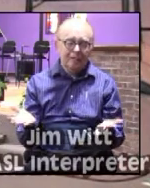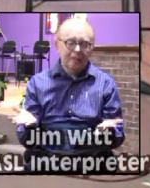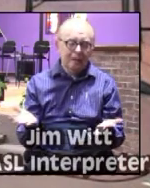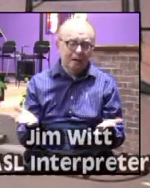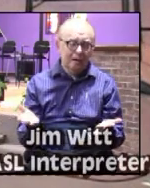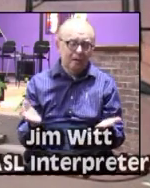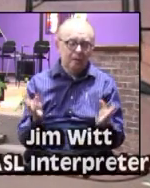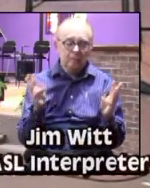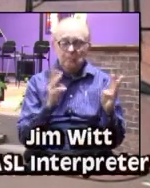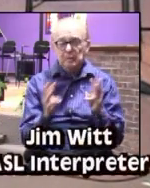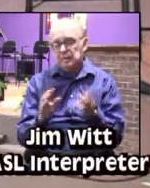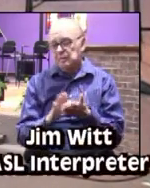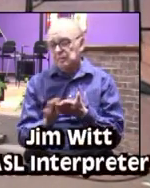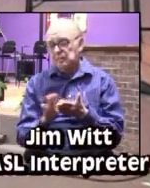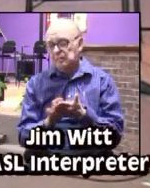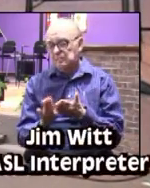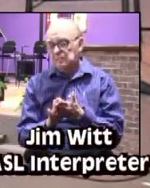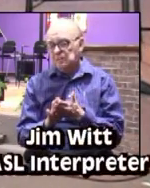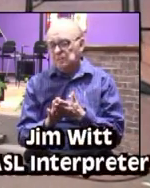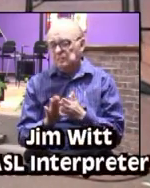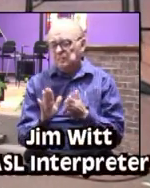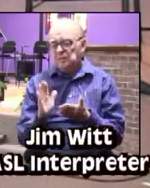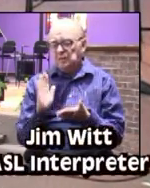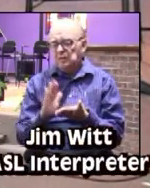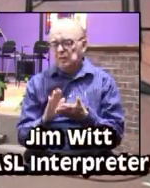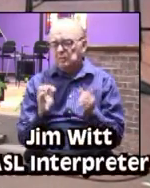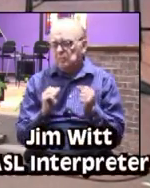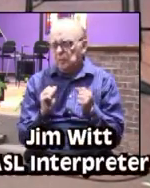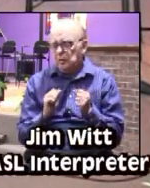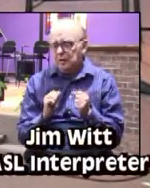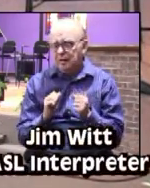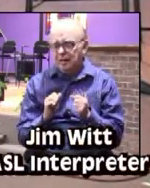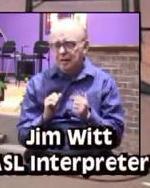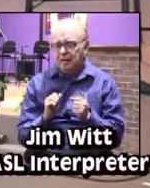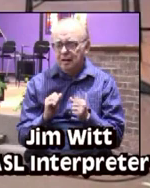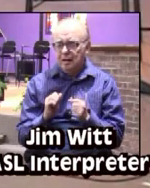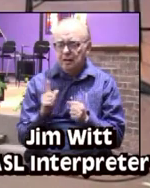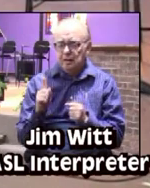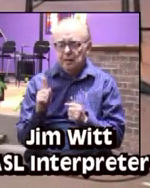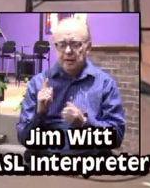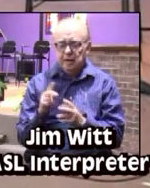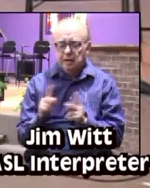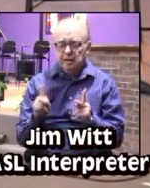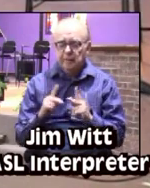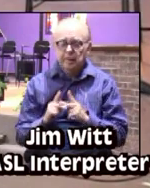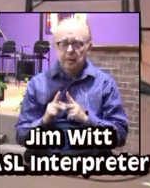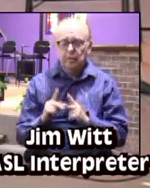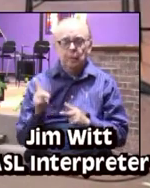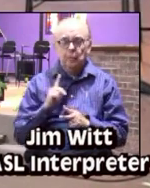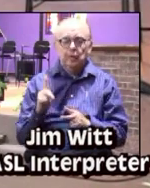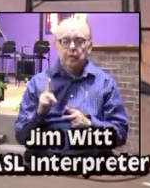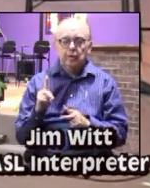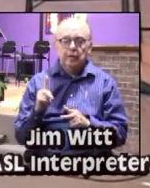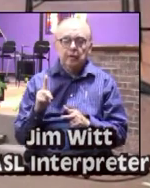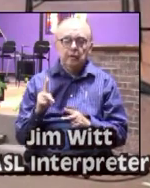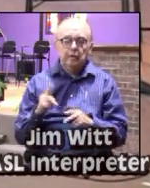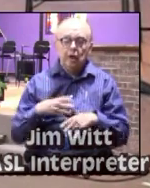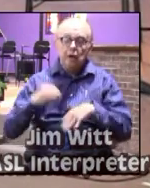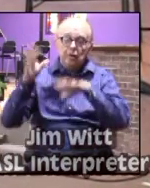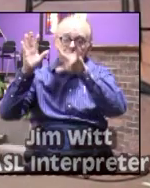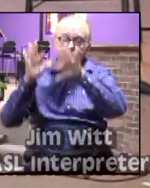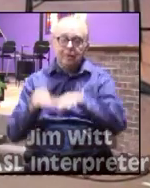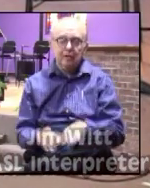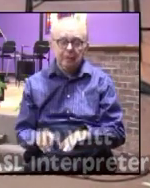The weather's been nice, a little chilly, but it could be somewhere else where you were snowed in. So